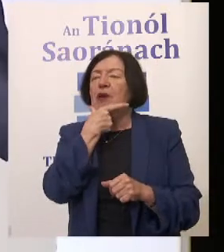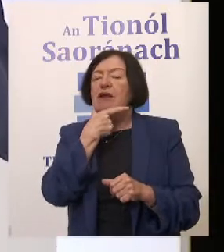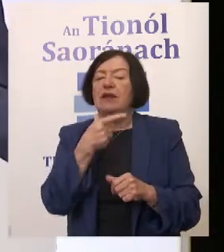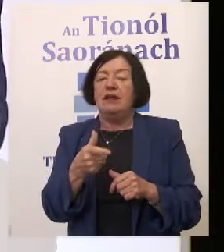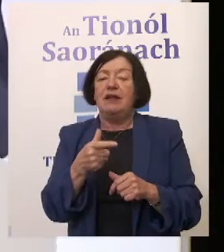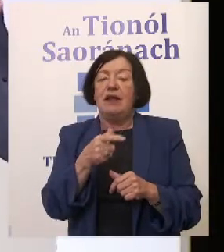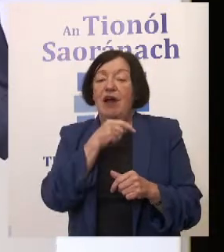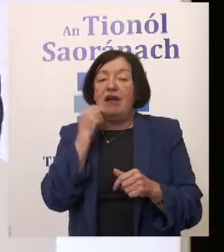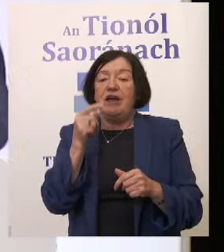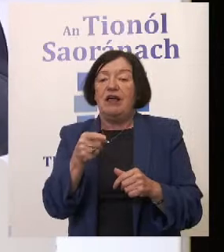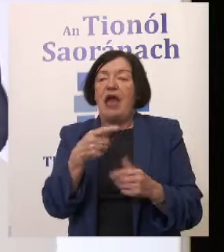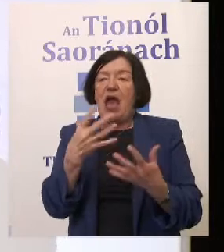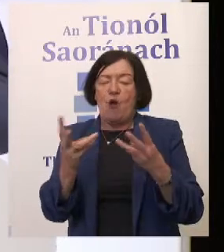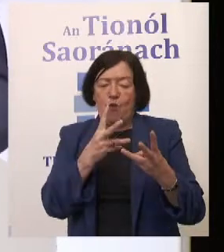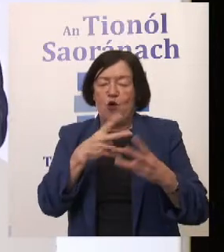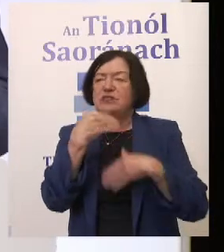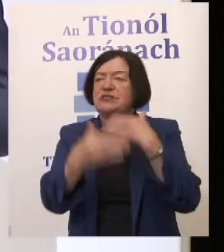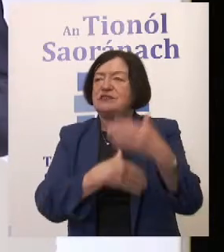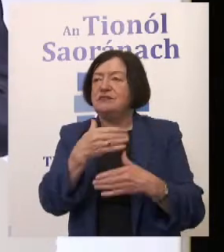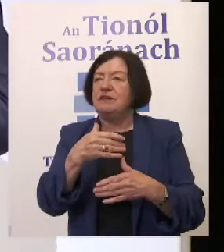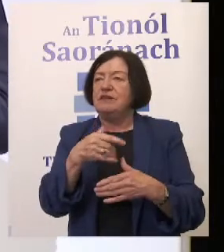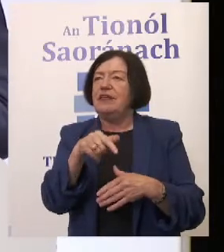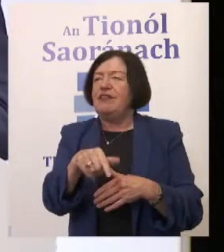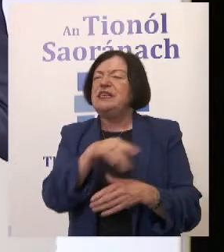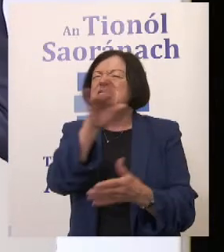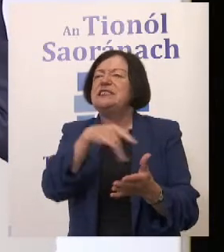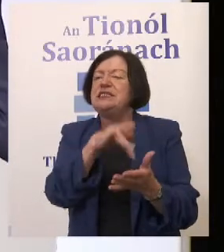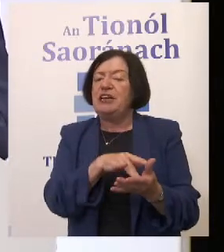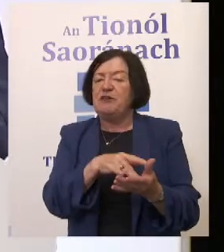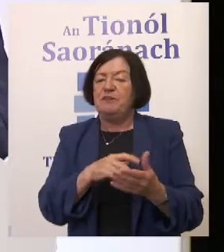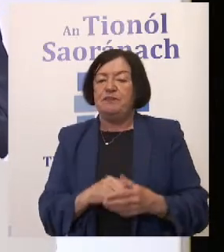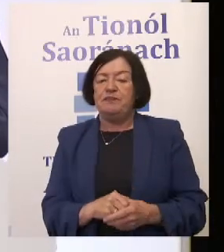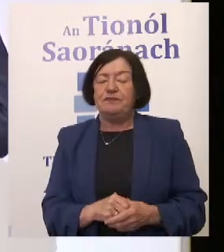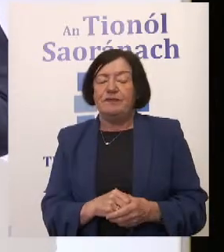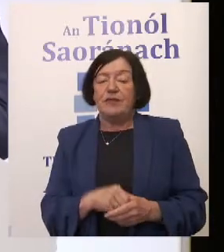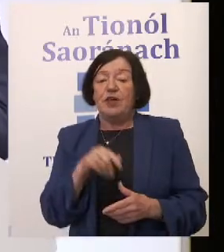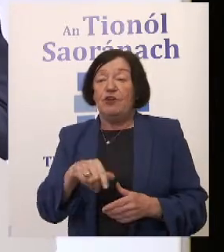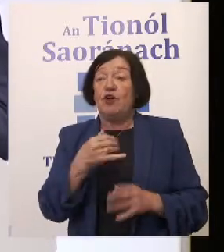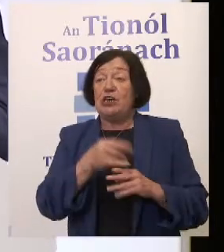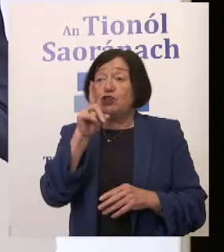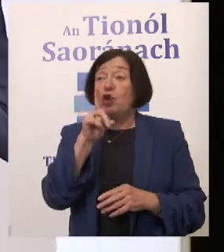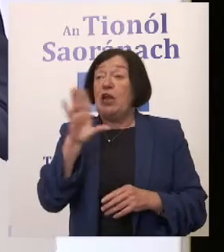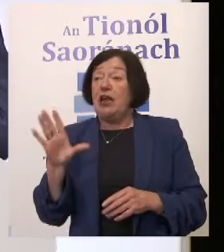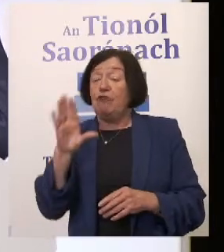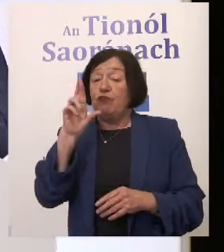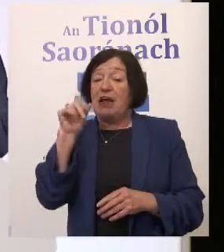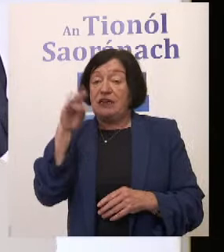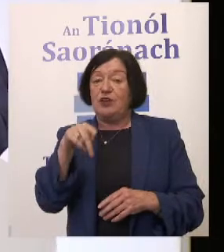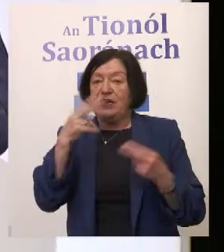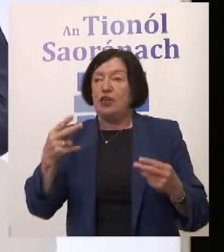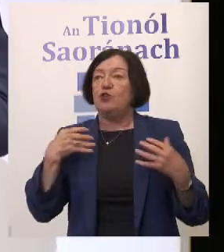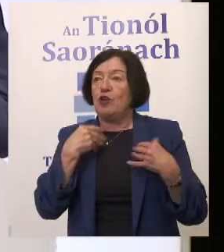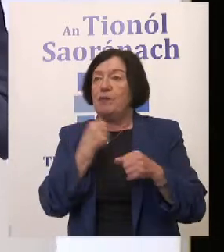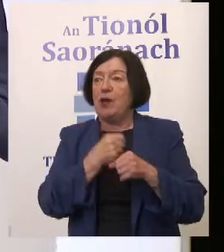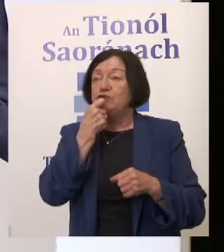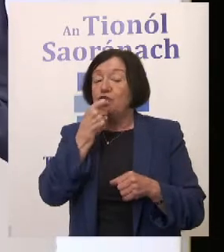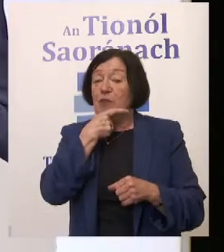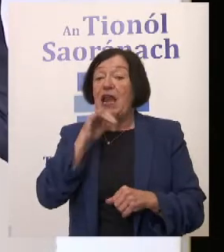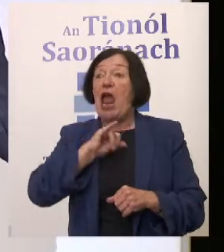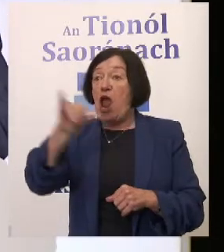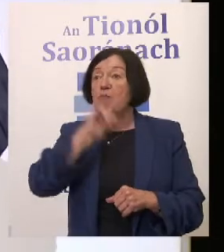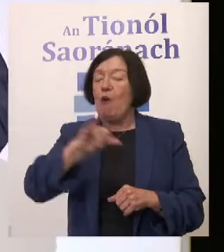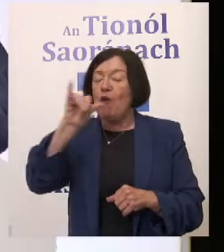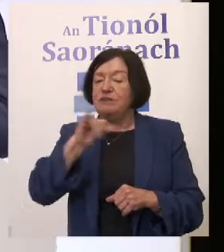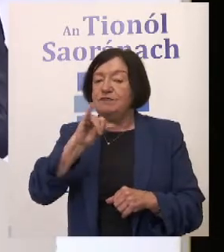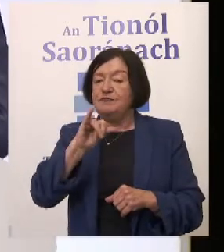I'm going to say, the functional area of the city. So if you're in Dún Laoghaire, you wrote down, you do need to worry about Dublin Airport, because that's